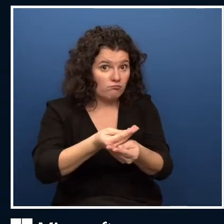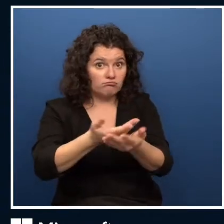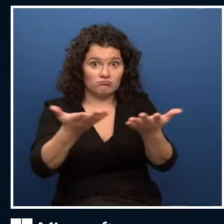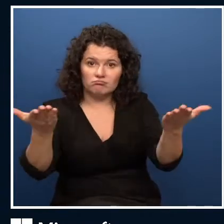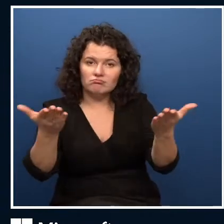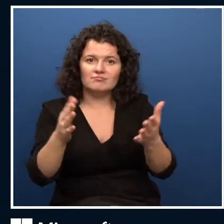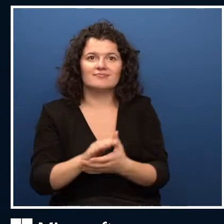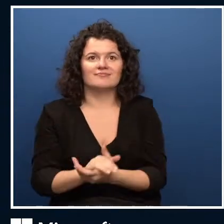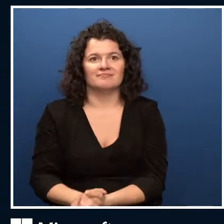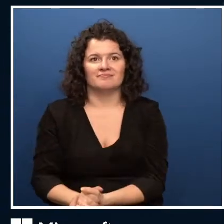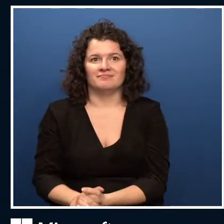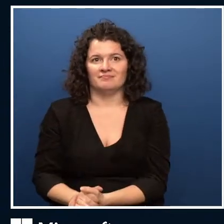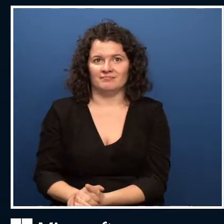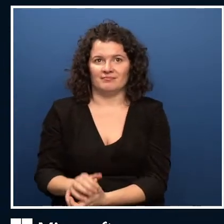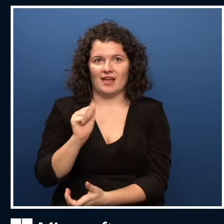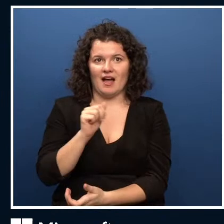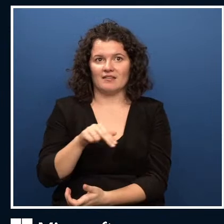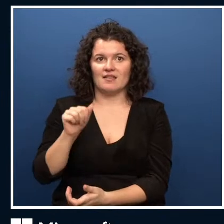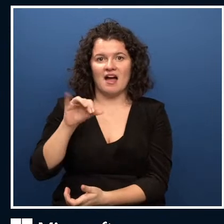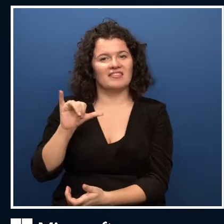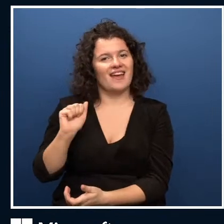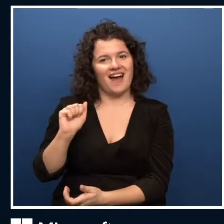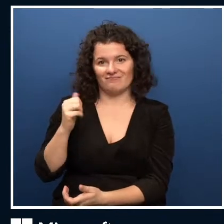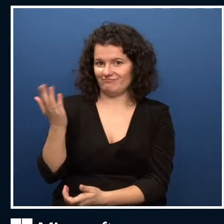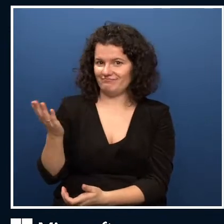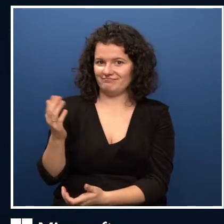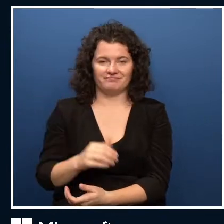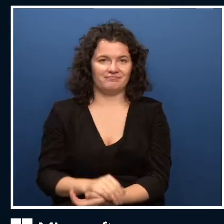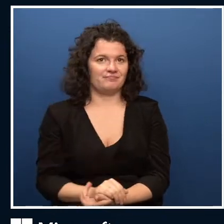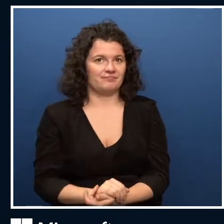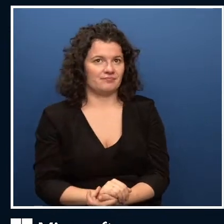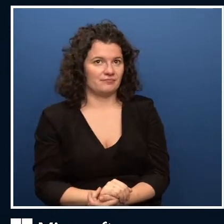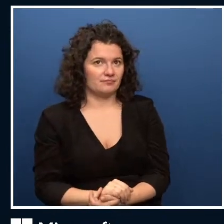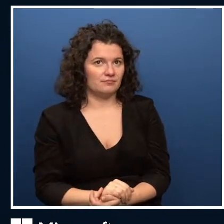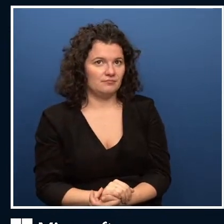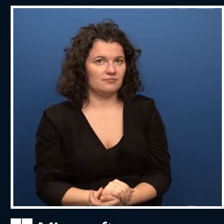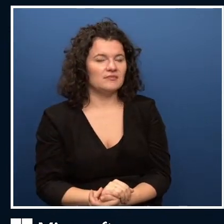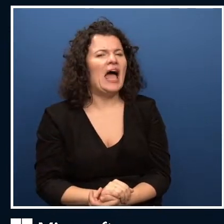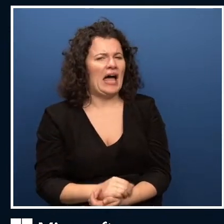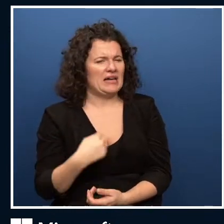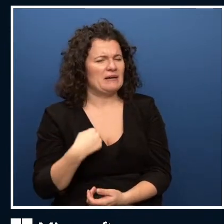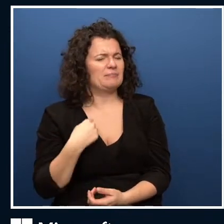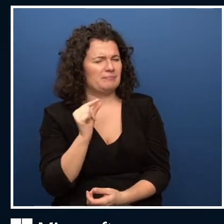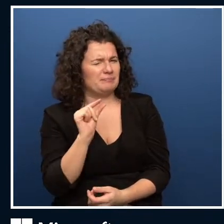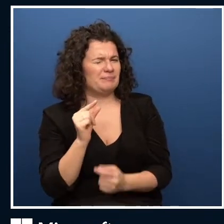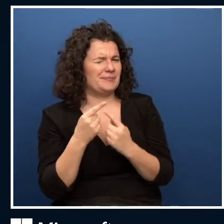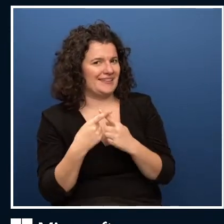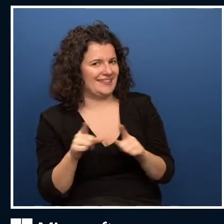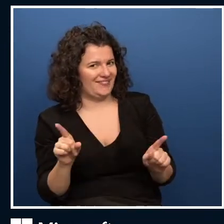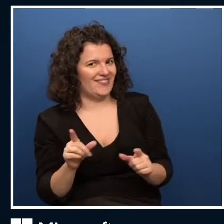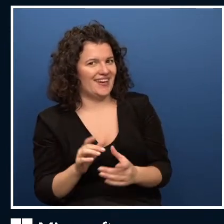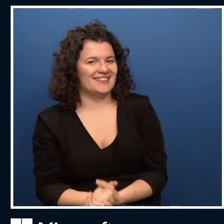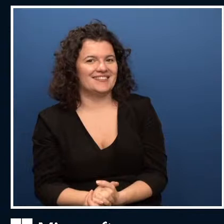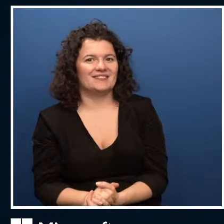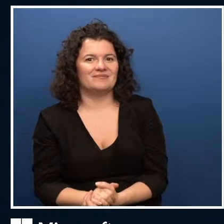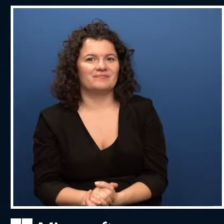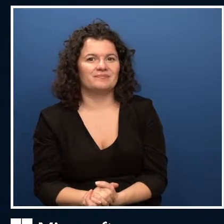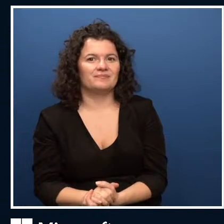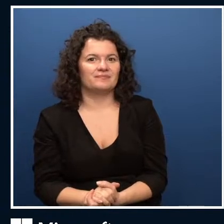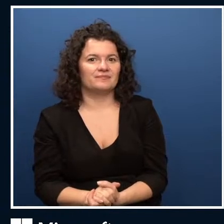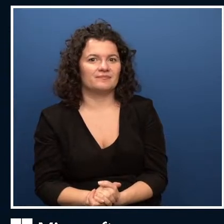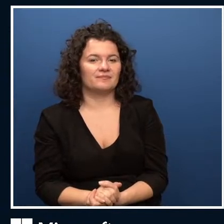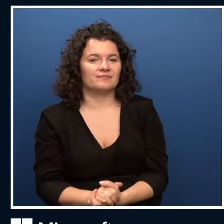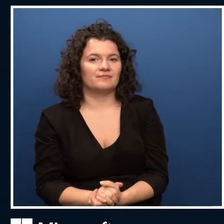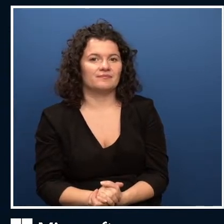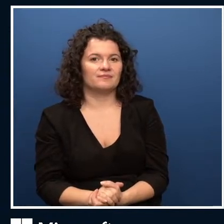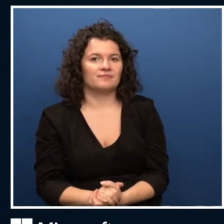first? Yeah, sure. So for me, it was a little different as to how I started off. The reason I started off in the